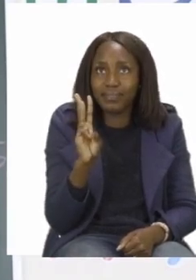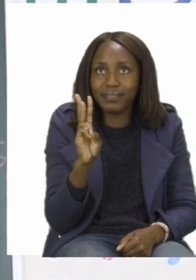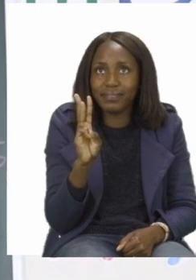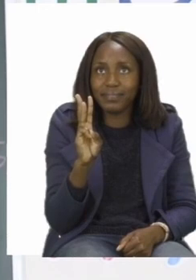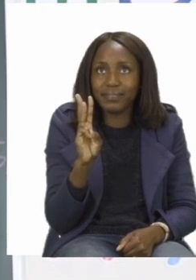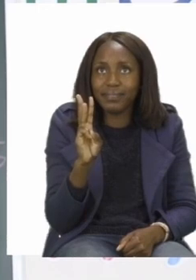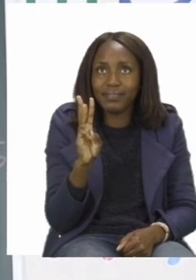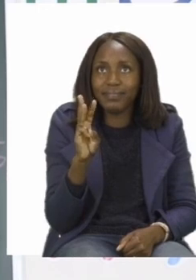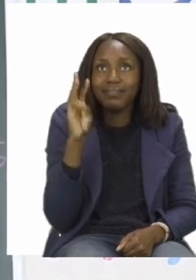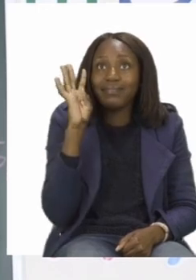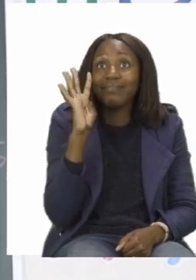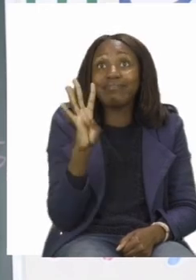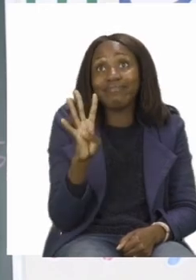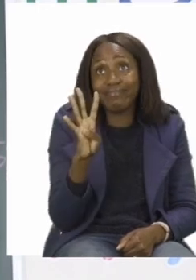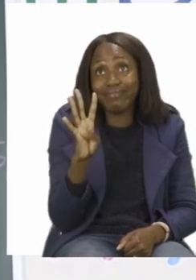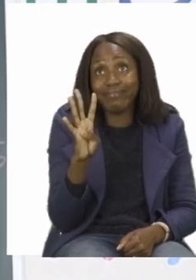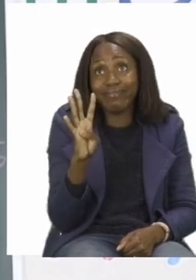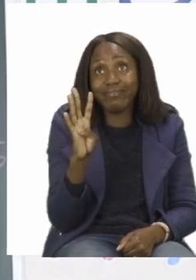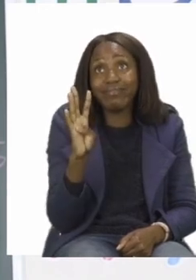3,